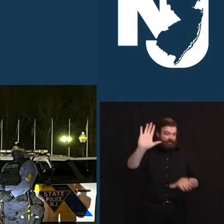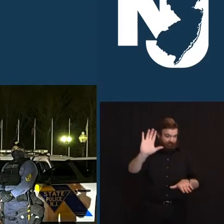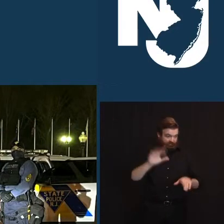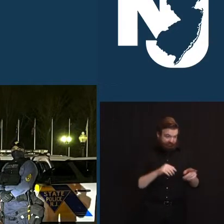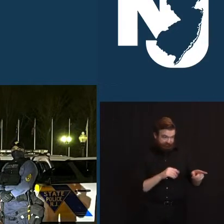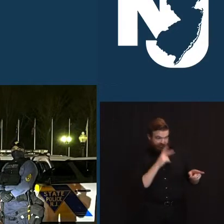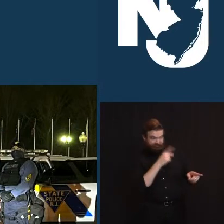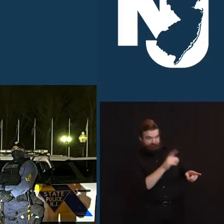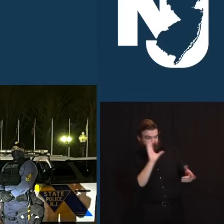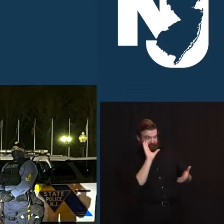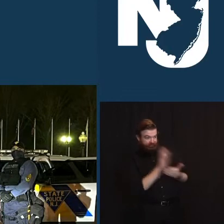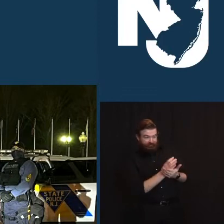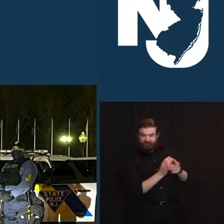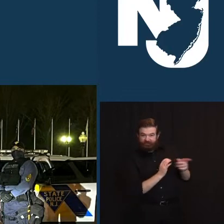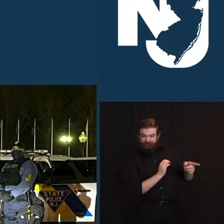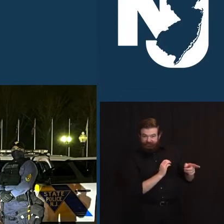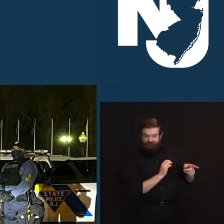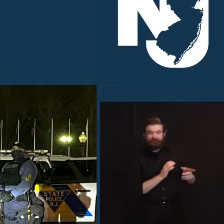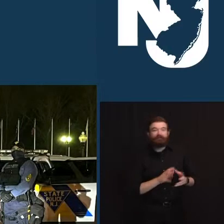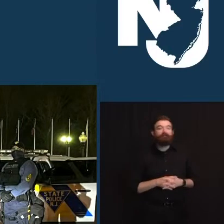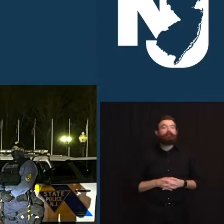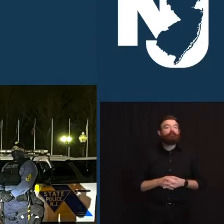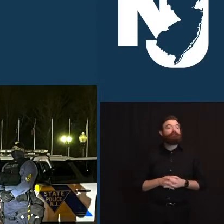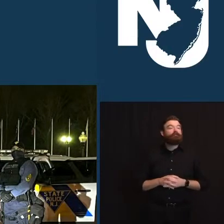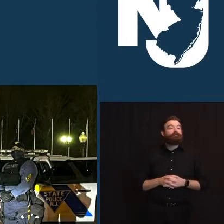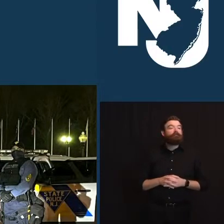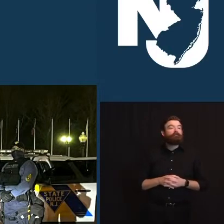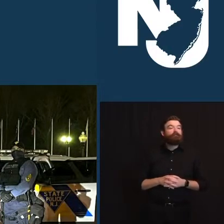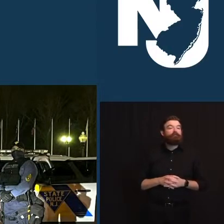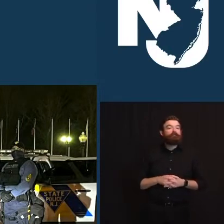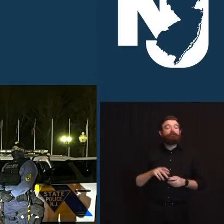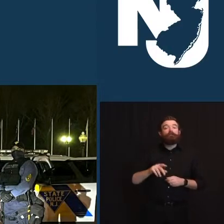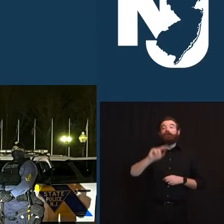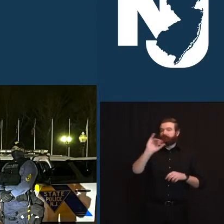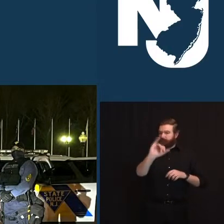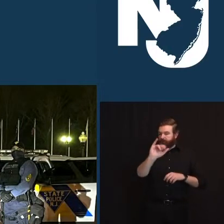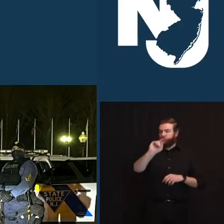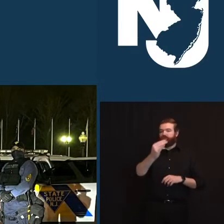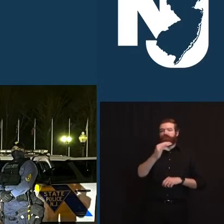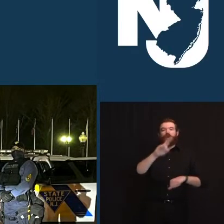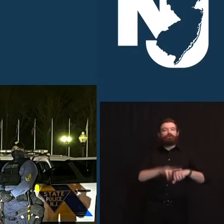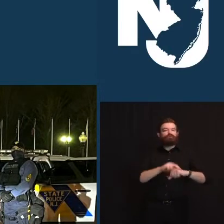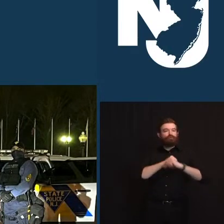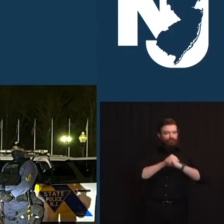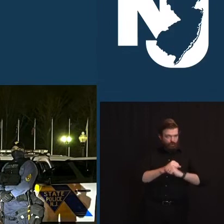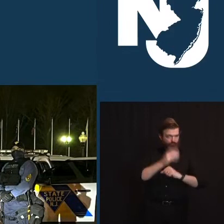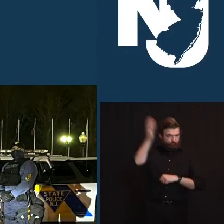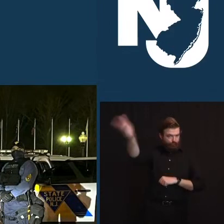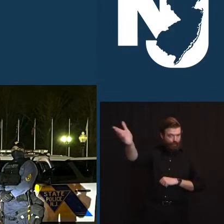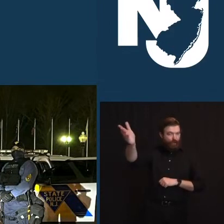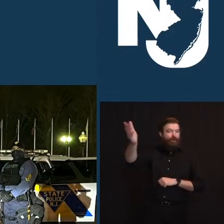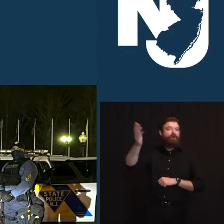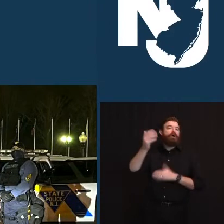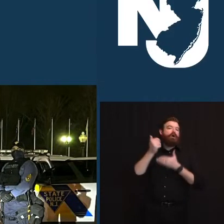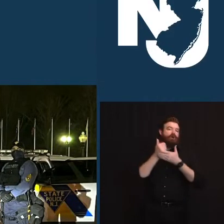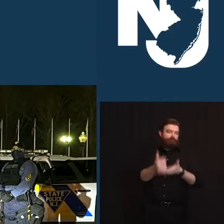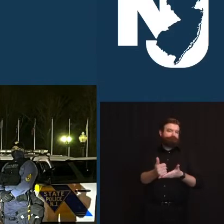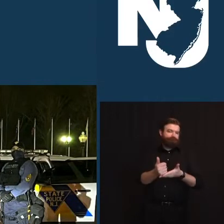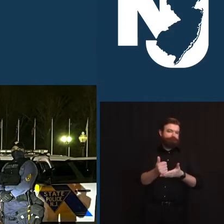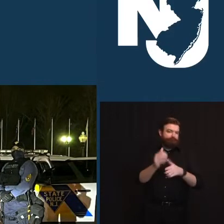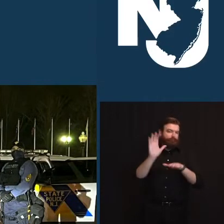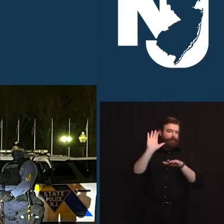then as well as the men and women of the New Jersey National Guard on duty in our nation's capital, providing security for the inauguration. So the